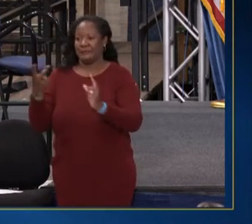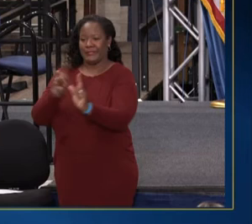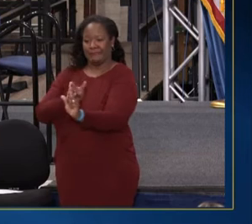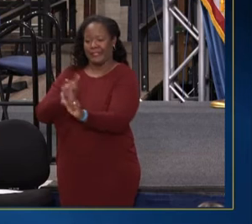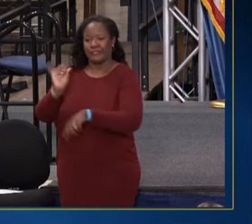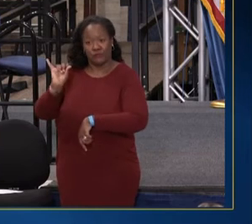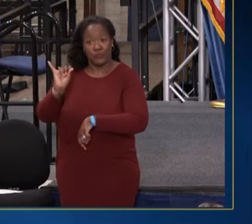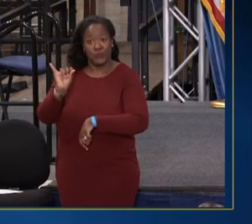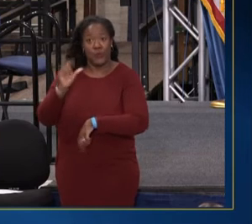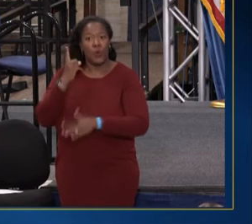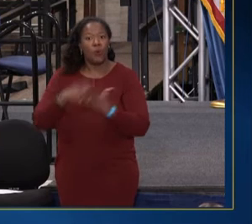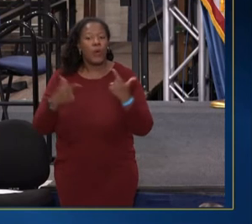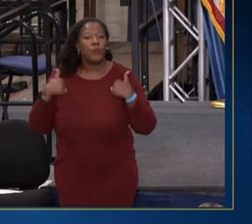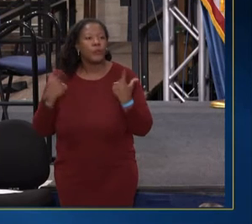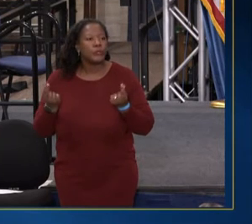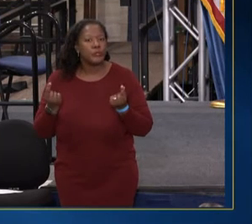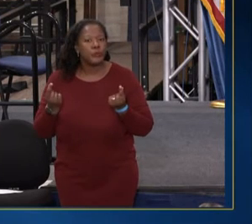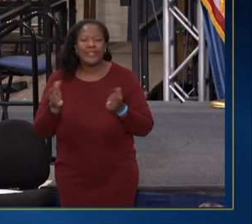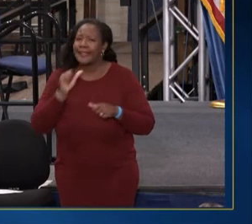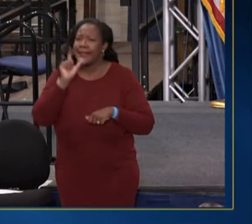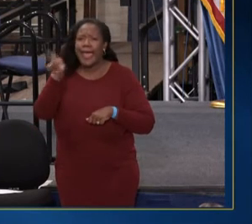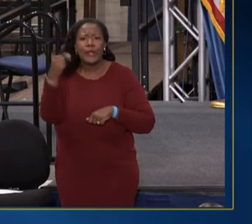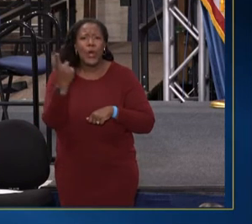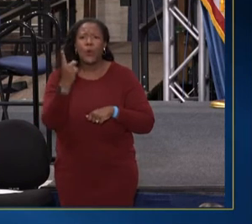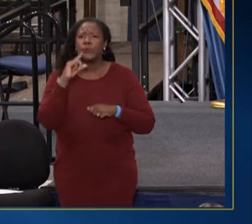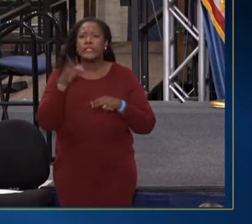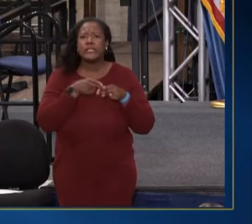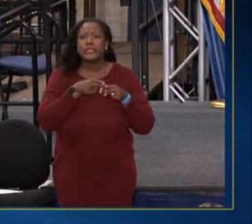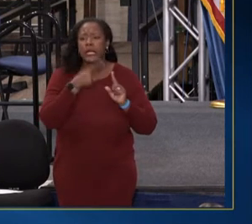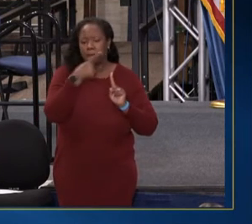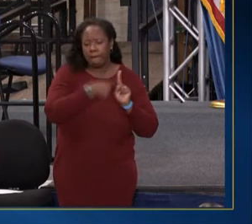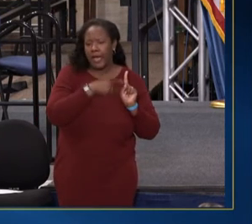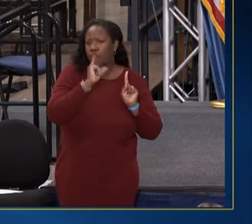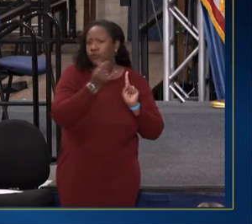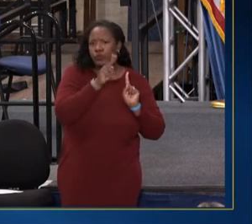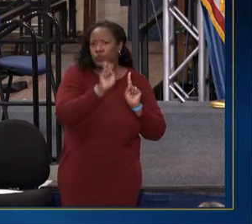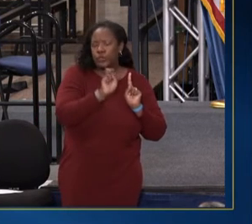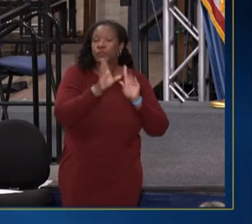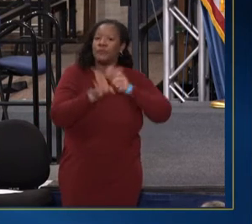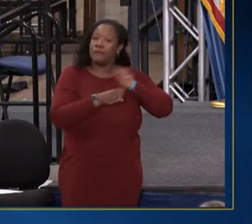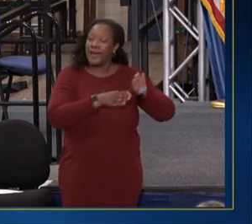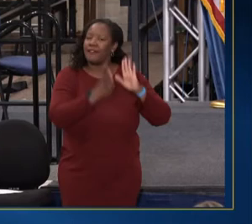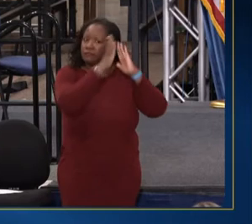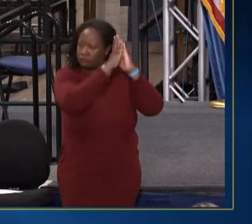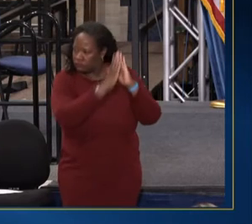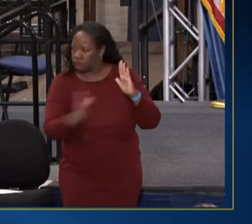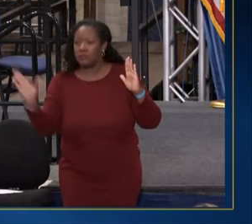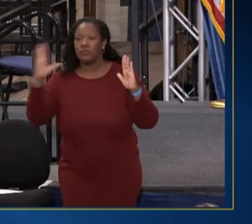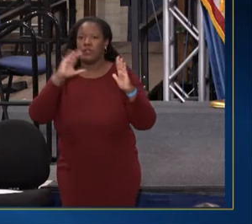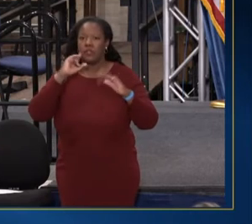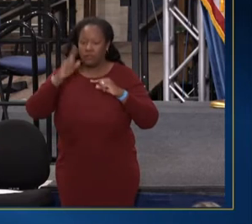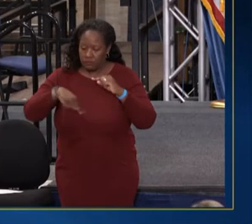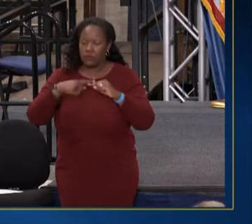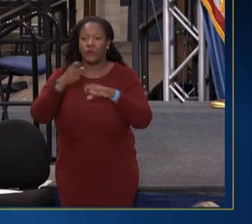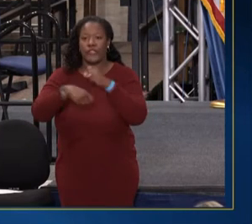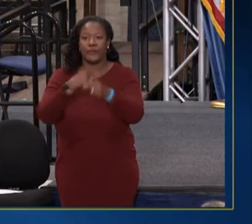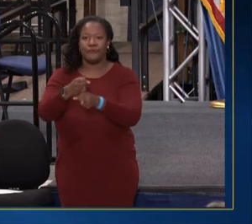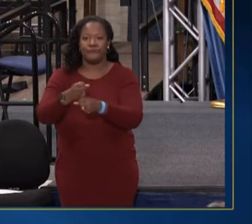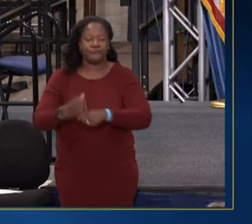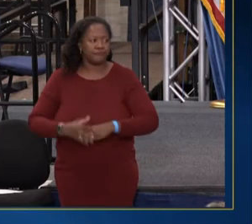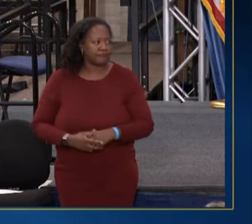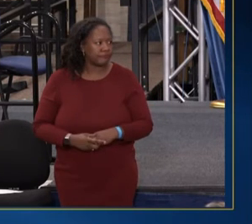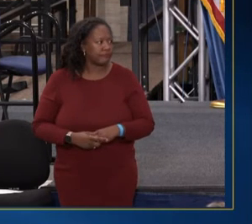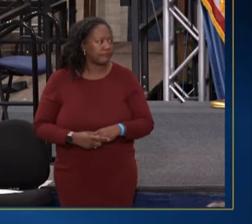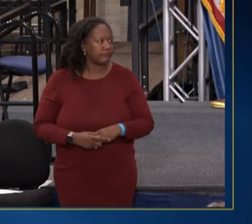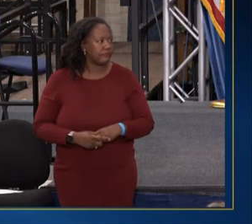about what we're doing, not just during Pride Month, but throughout our service. And what